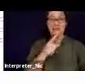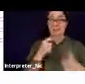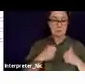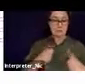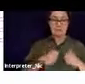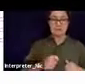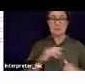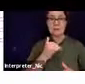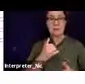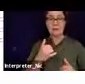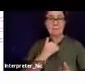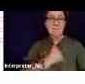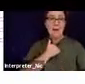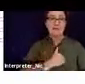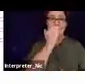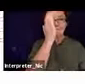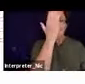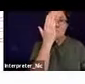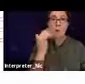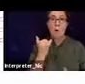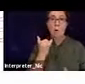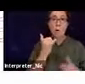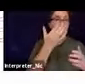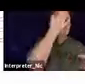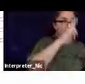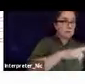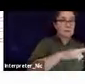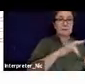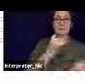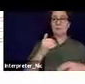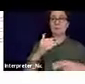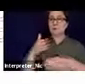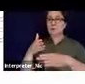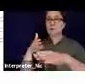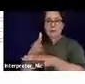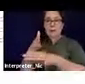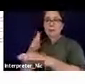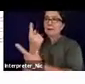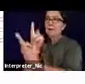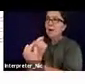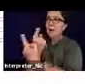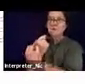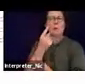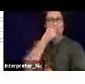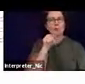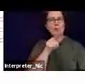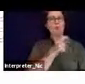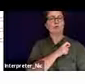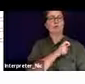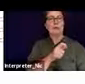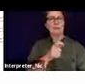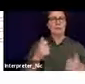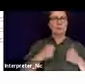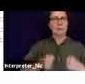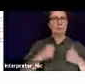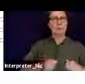mirror with parents. You're a advisor. You're disability manager. Your parents. Whoever you feel trust, you trust. And get some